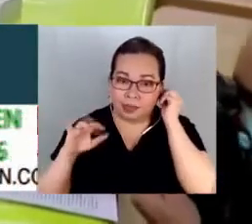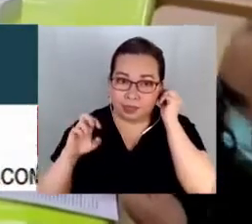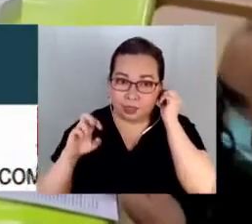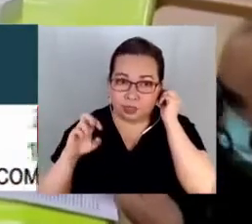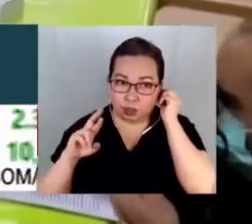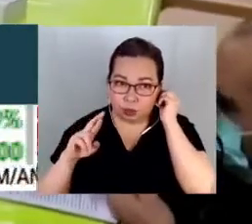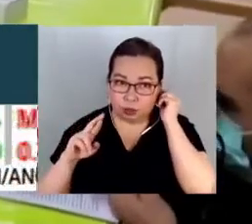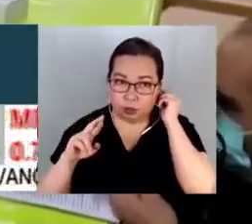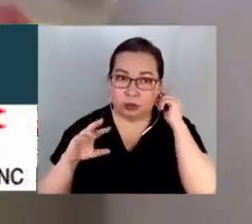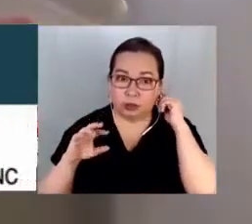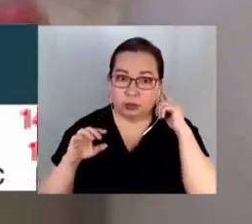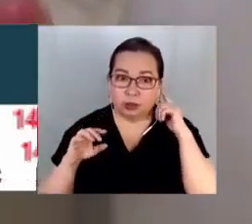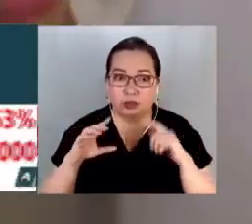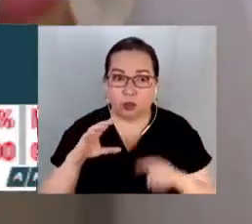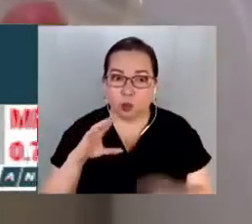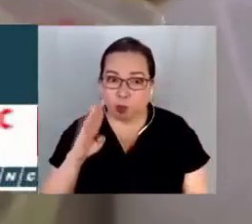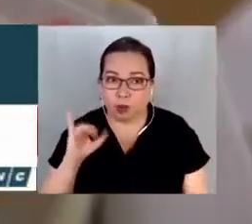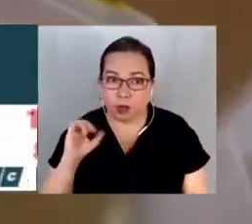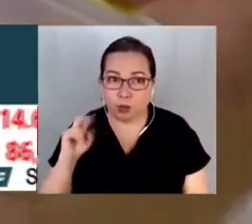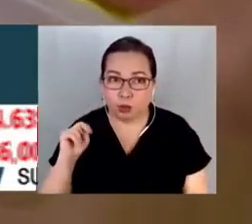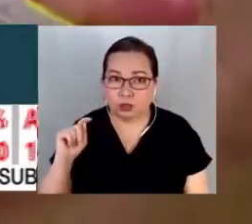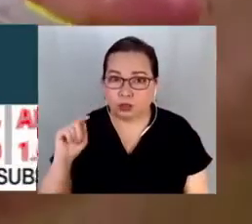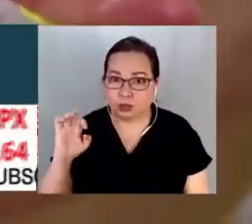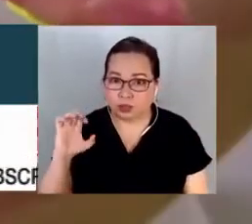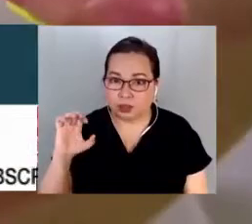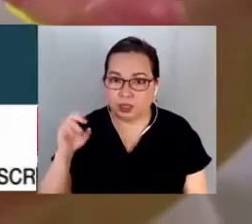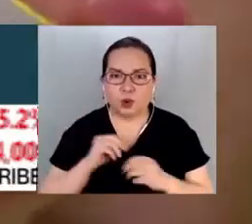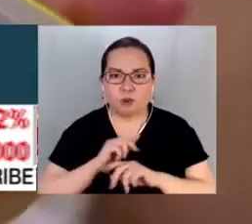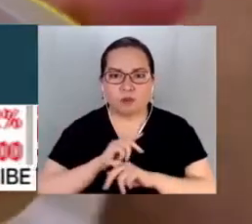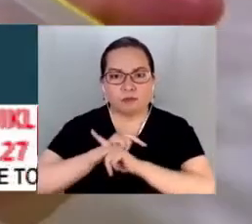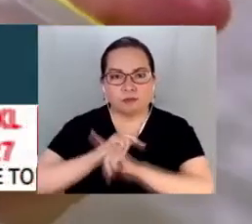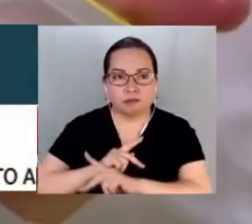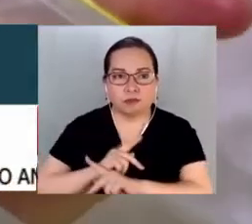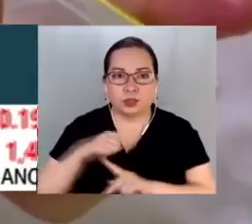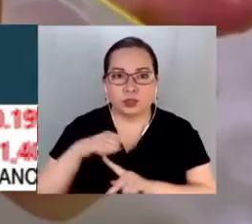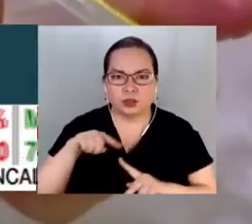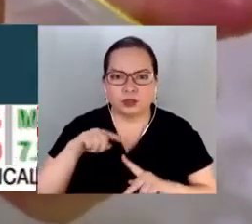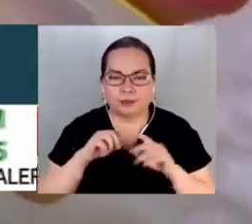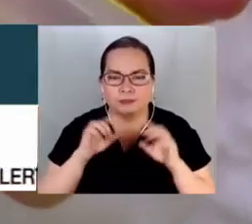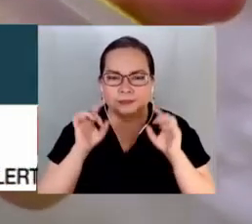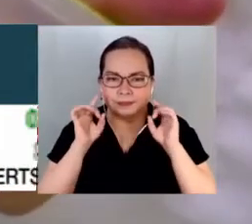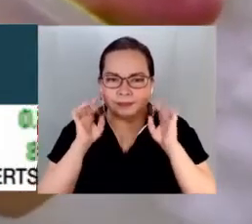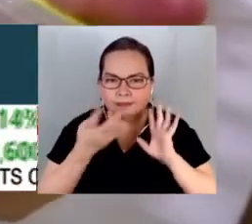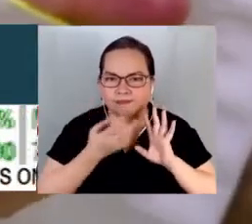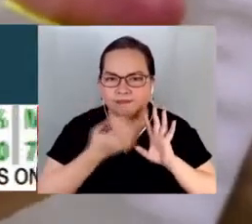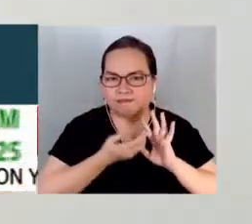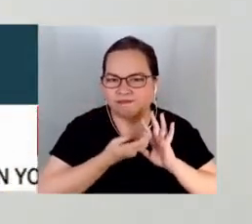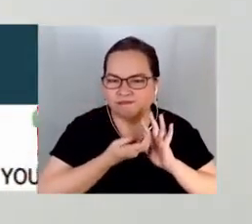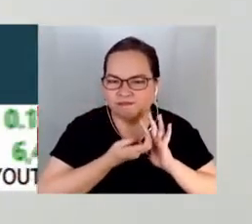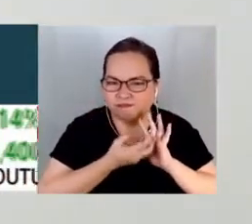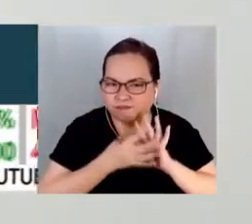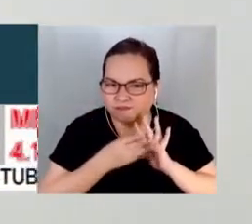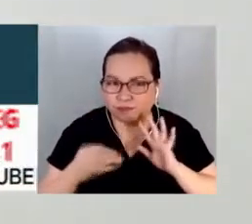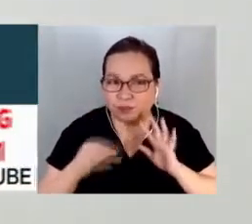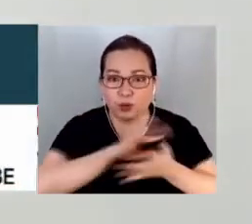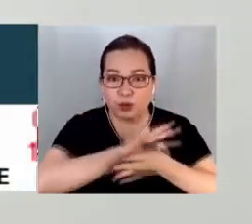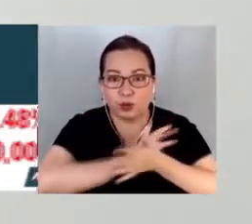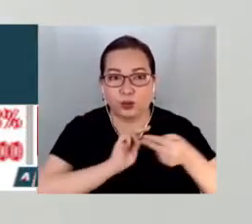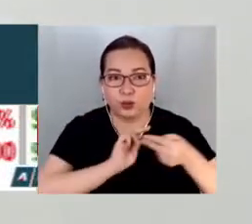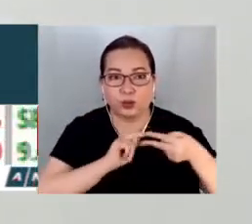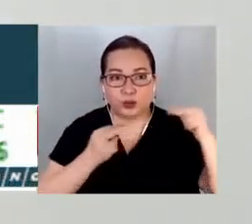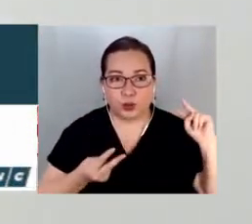COVID-19 vaccine is likely to protect against the more infectious variant of the virus, which was discovered in